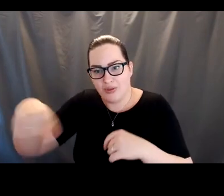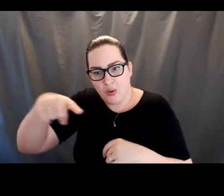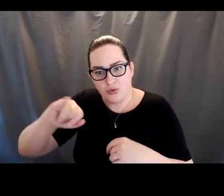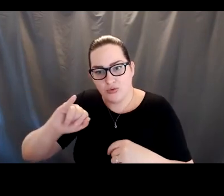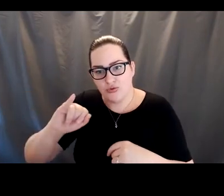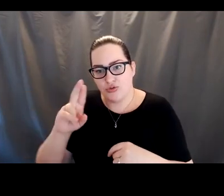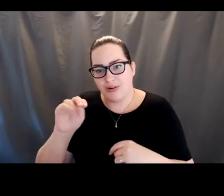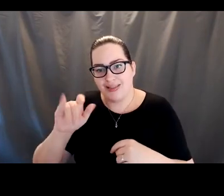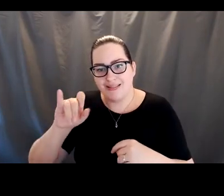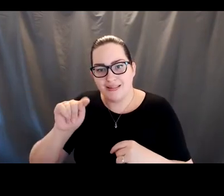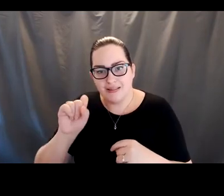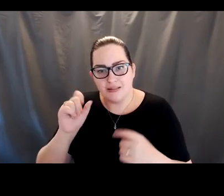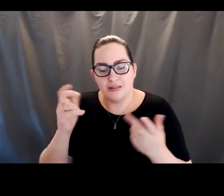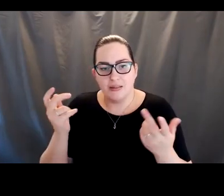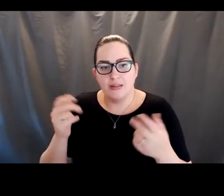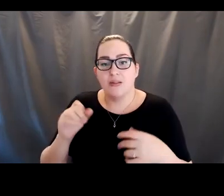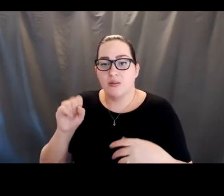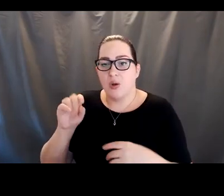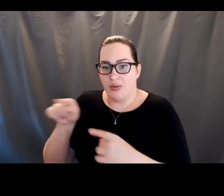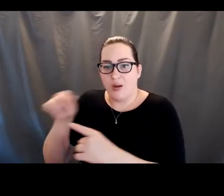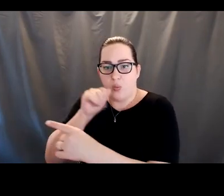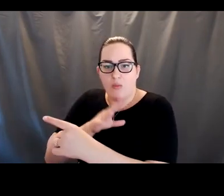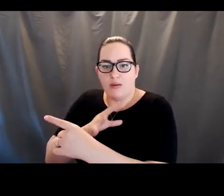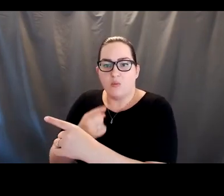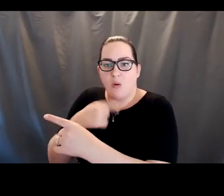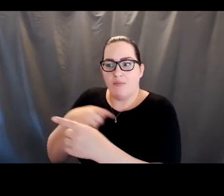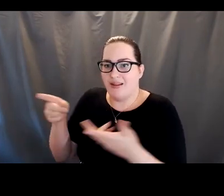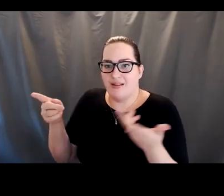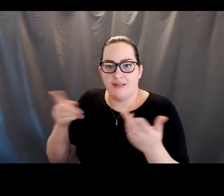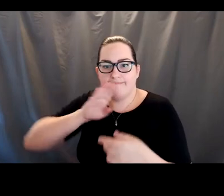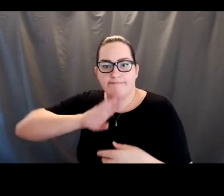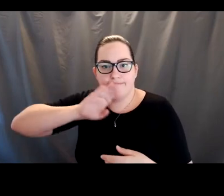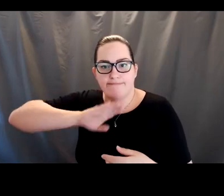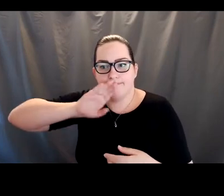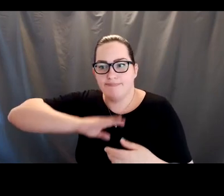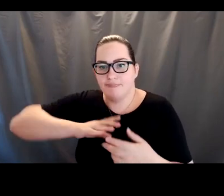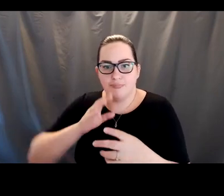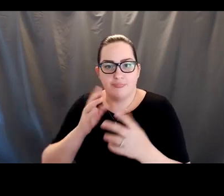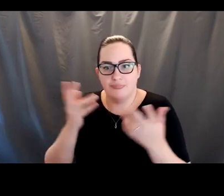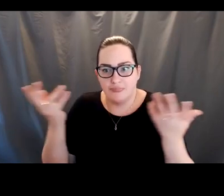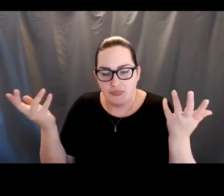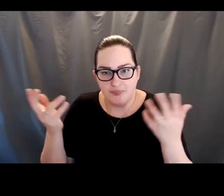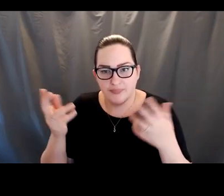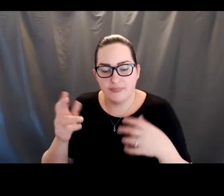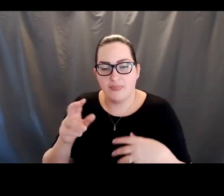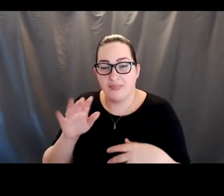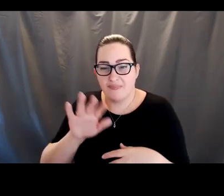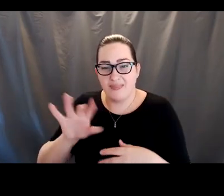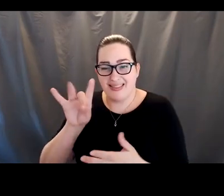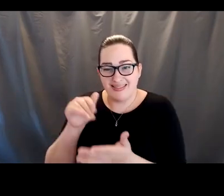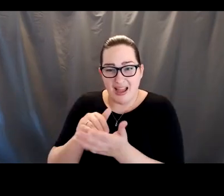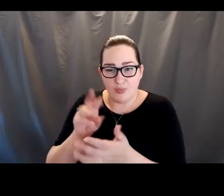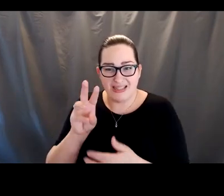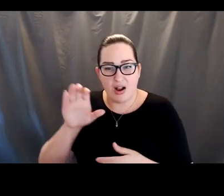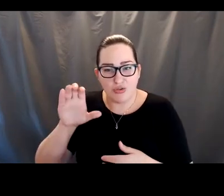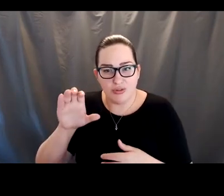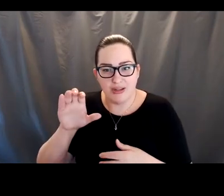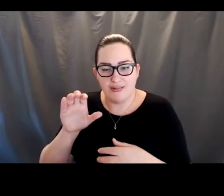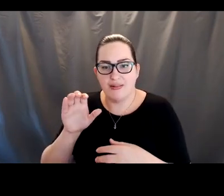So she told me she was getting nowhere. So this was a huge issue because it was maybe 600 of these employees had no escape